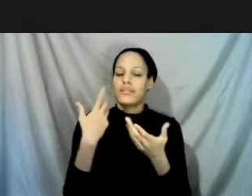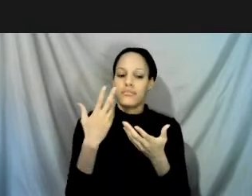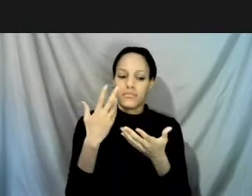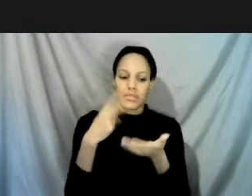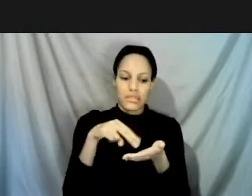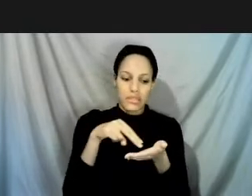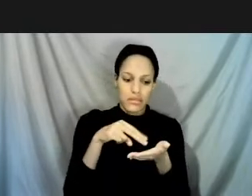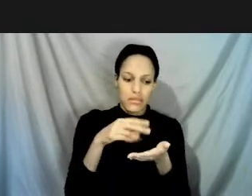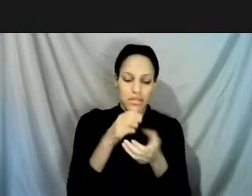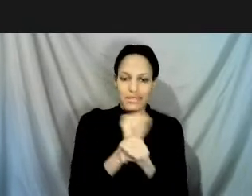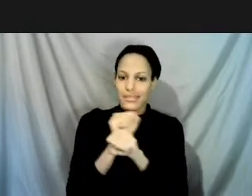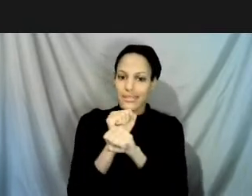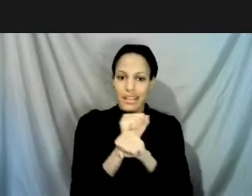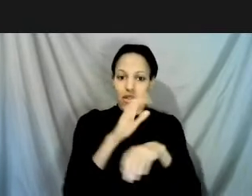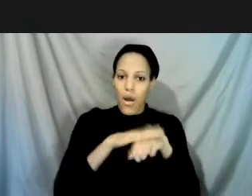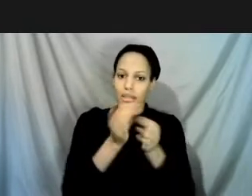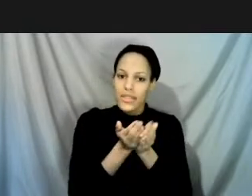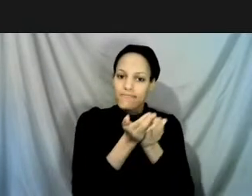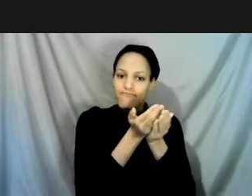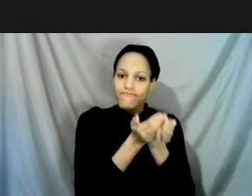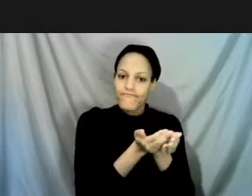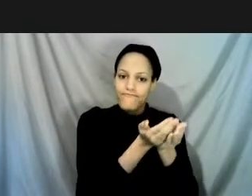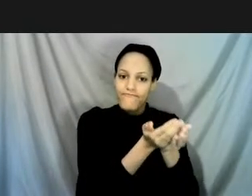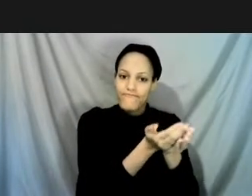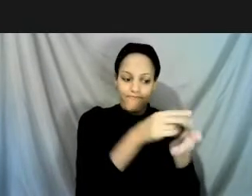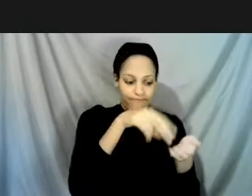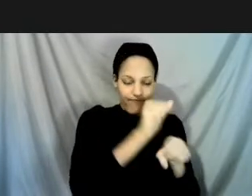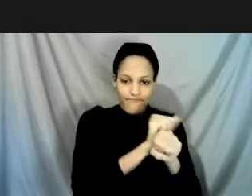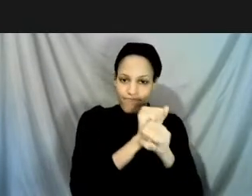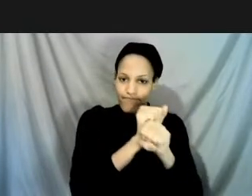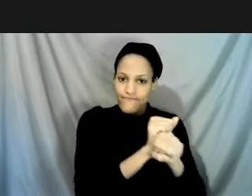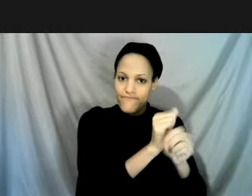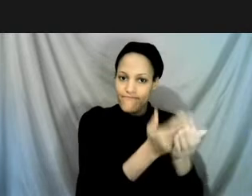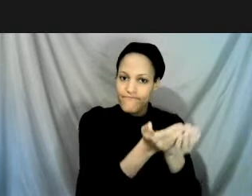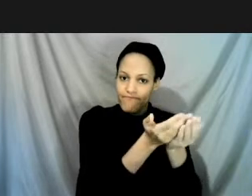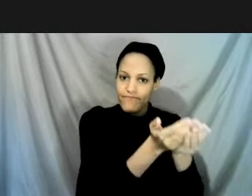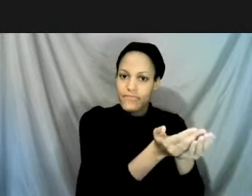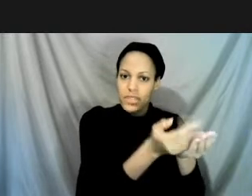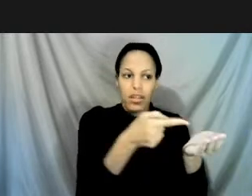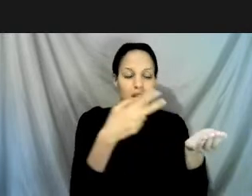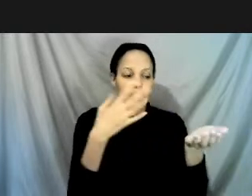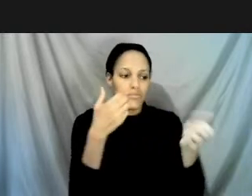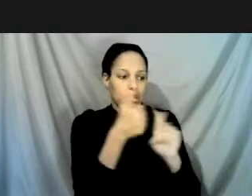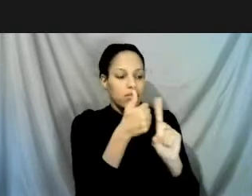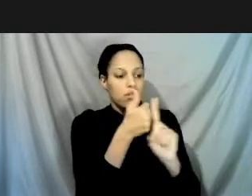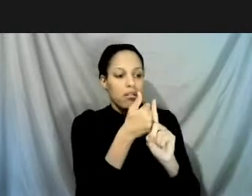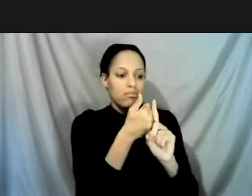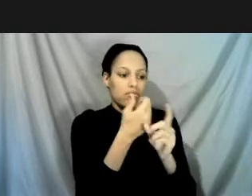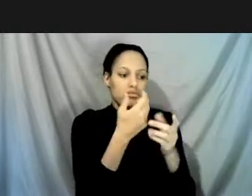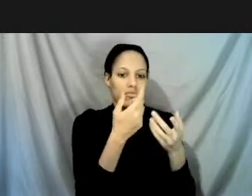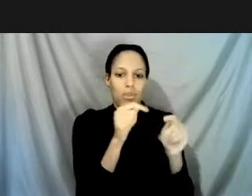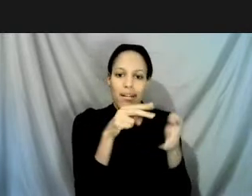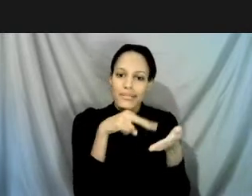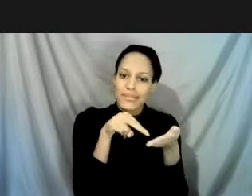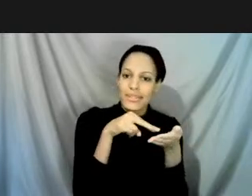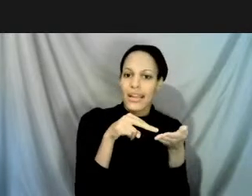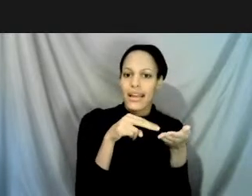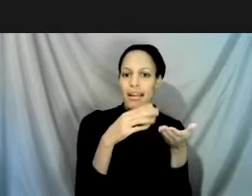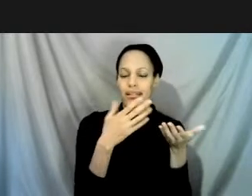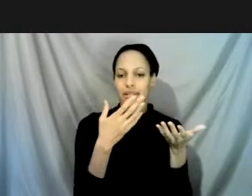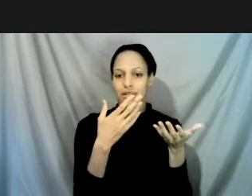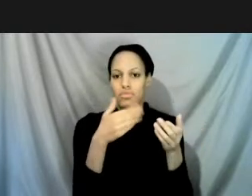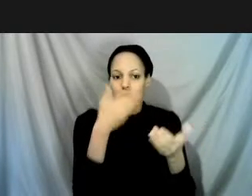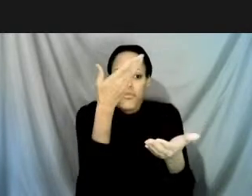and down, right? And the spirit was void, right? They were just exercising us. And we got to those